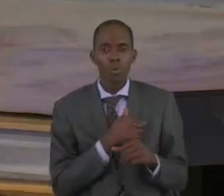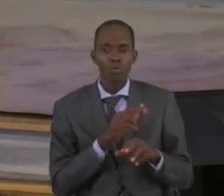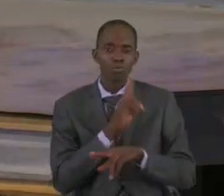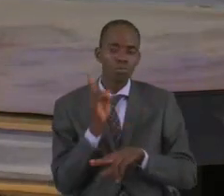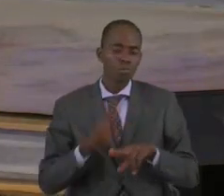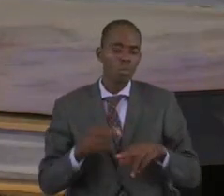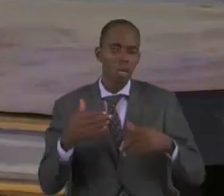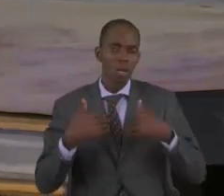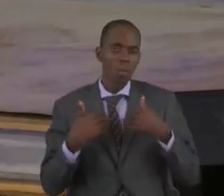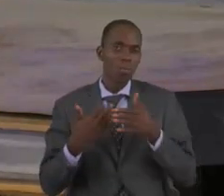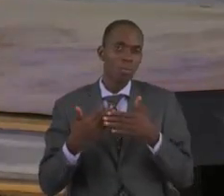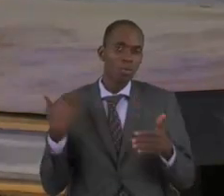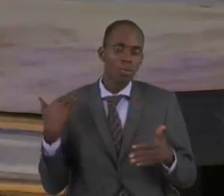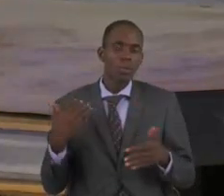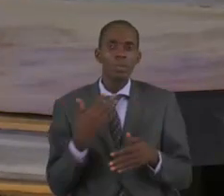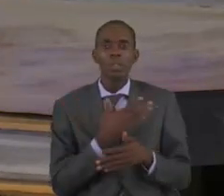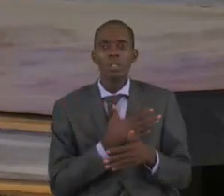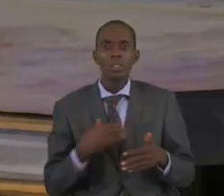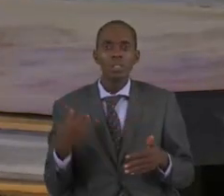have,